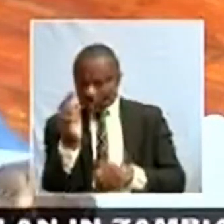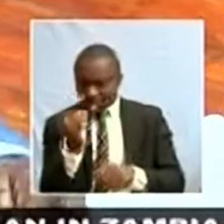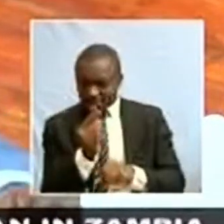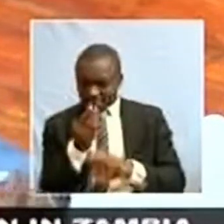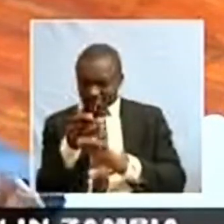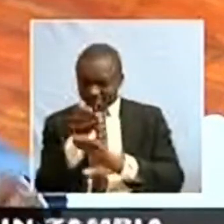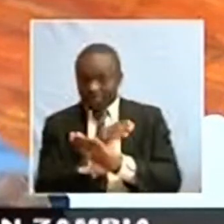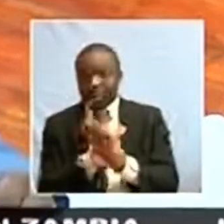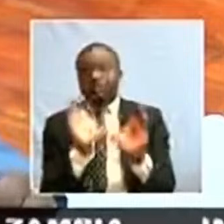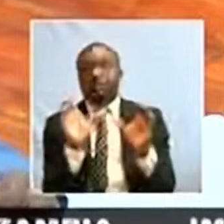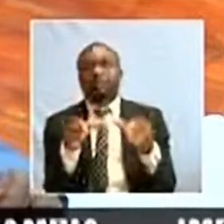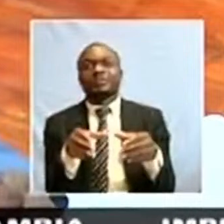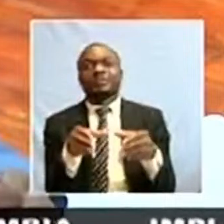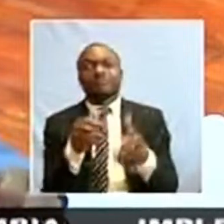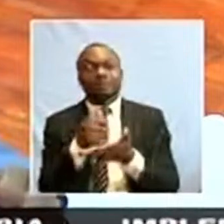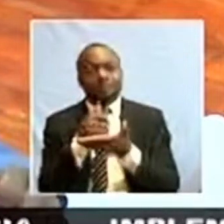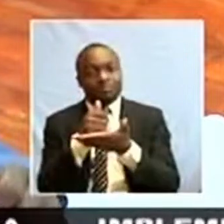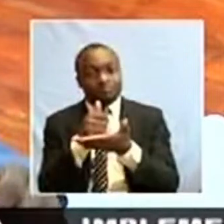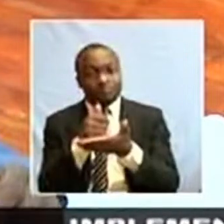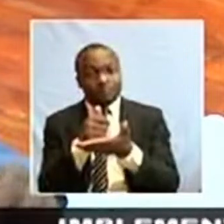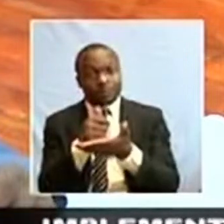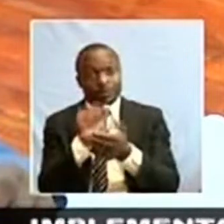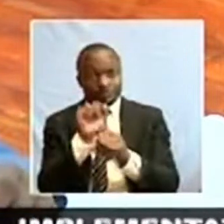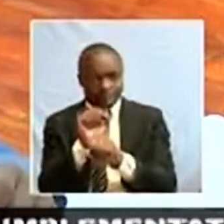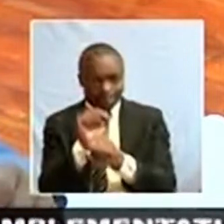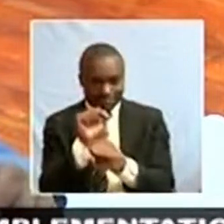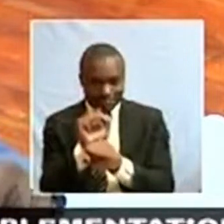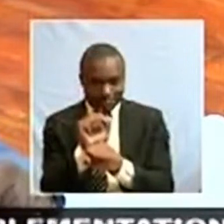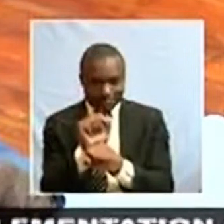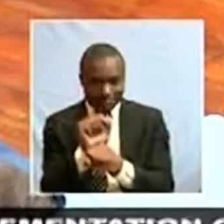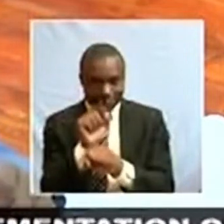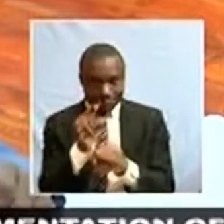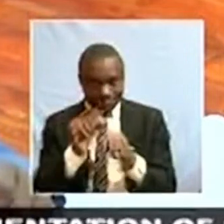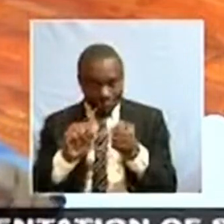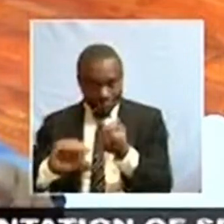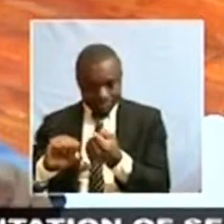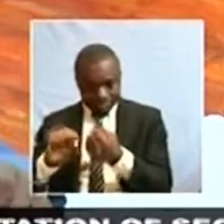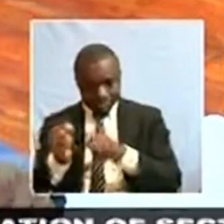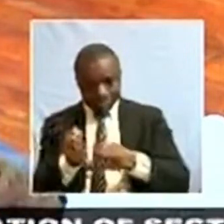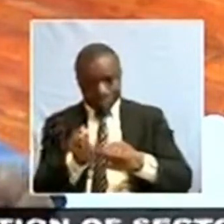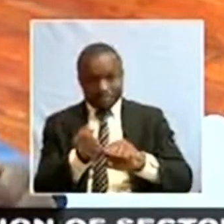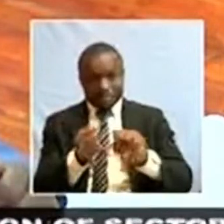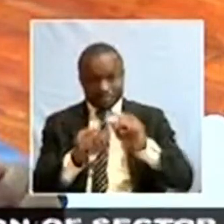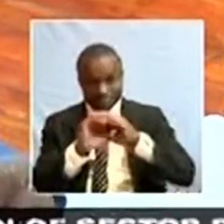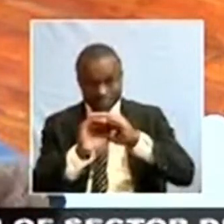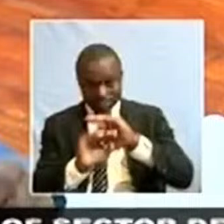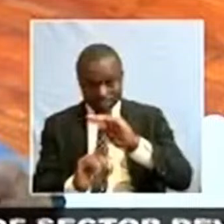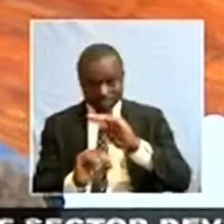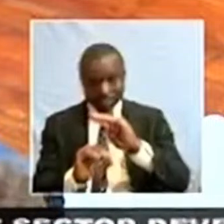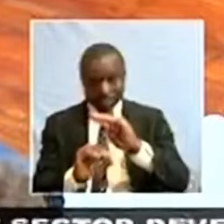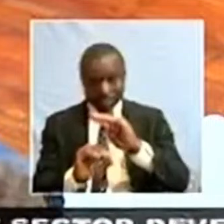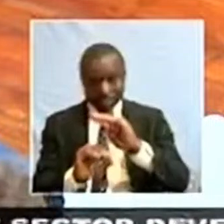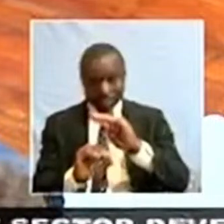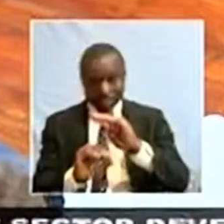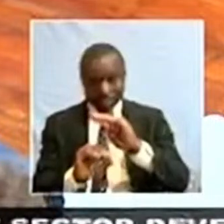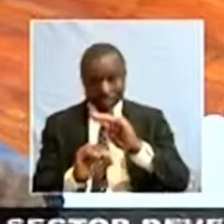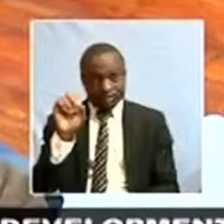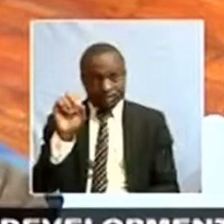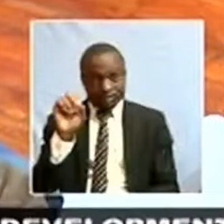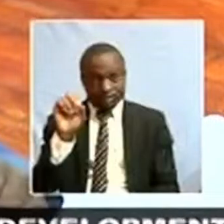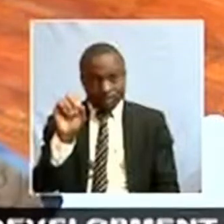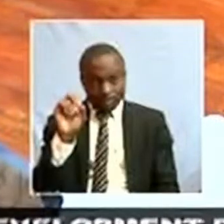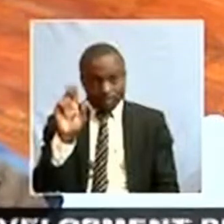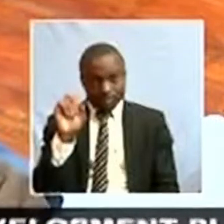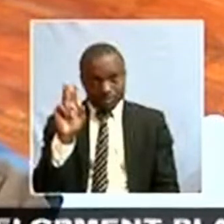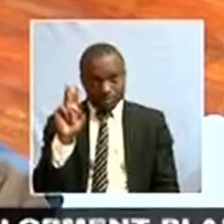this committee to assist in its deliberations, you are protected under Cap number 12 of the laws of